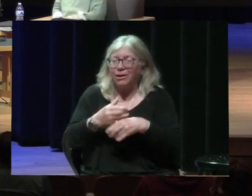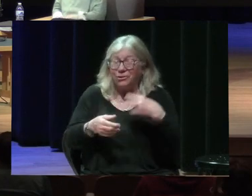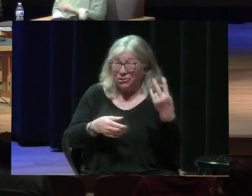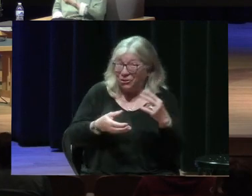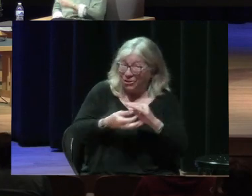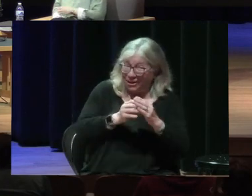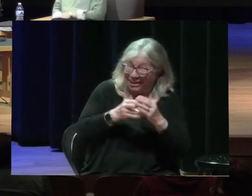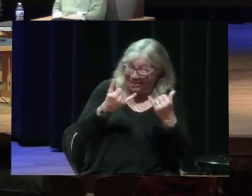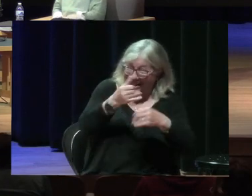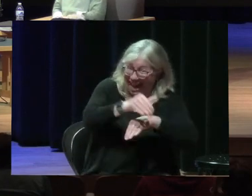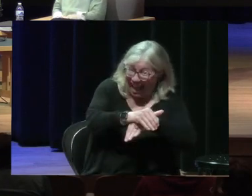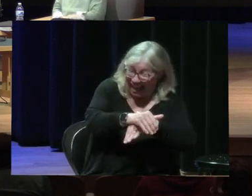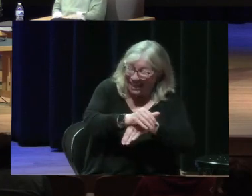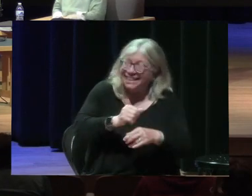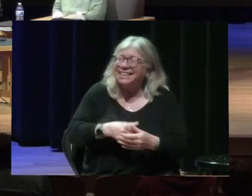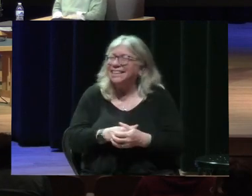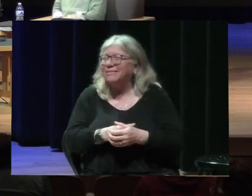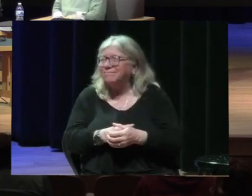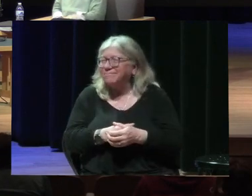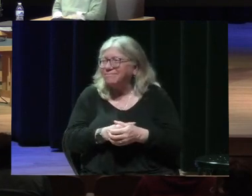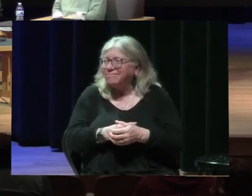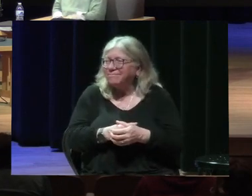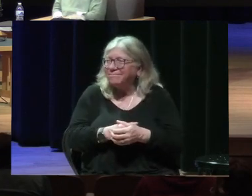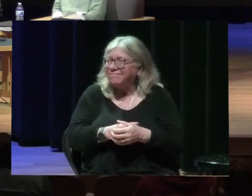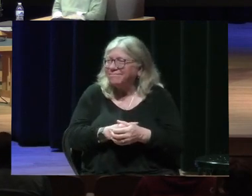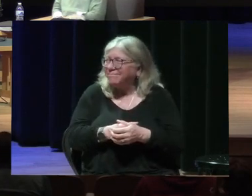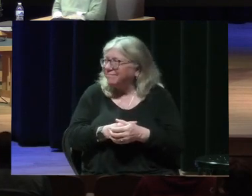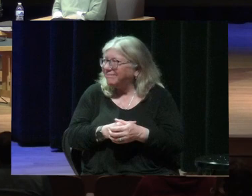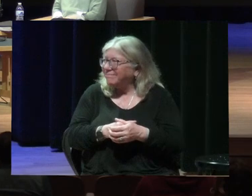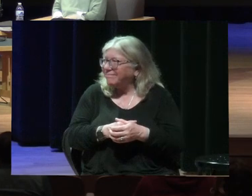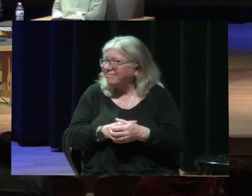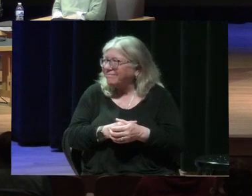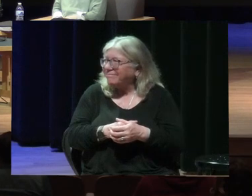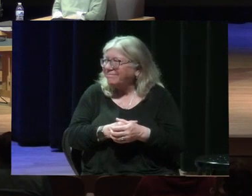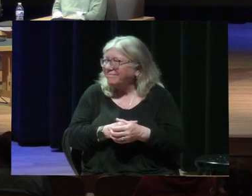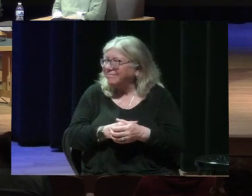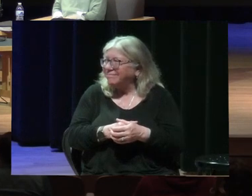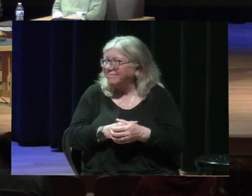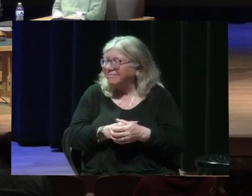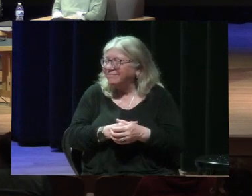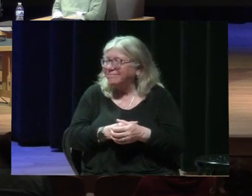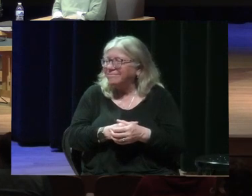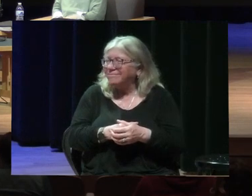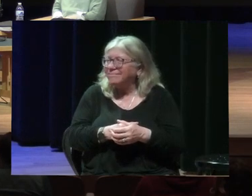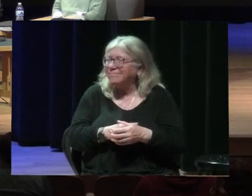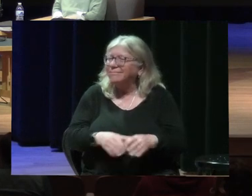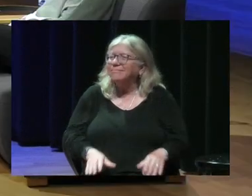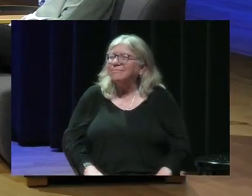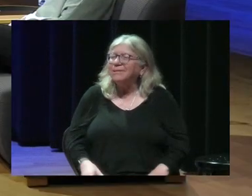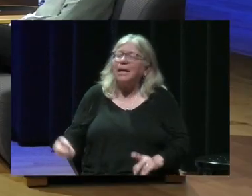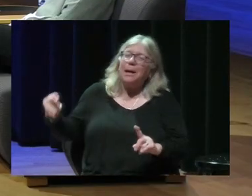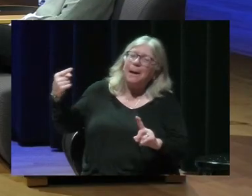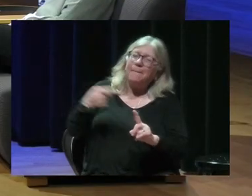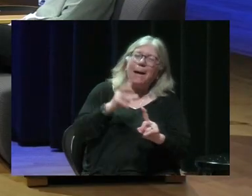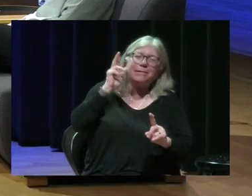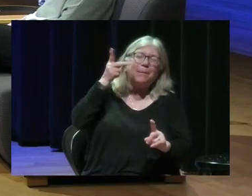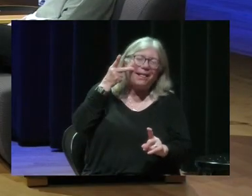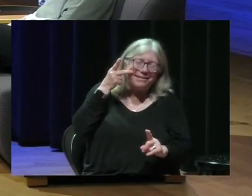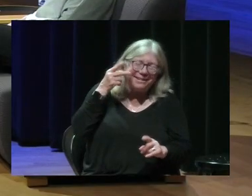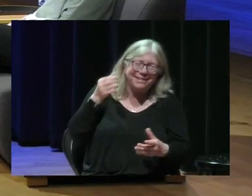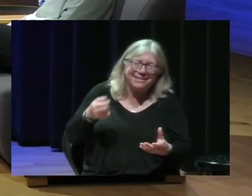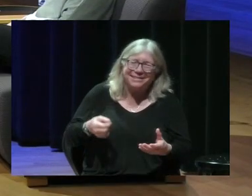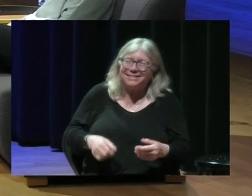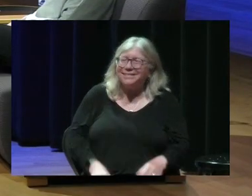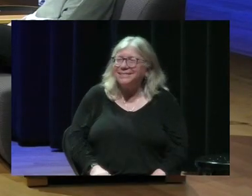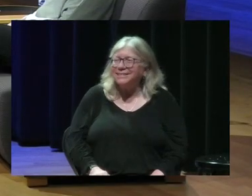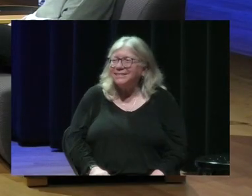today. The cookie cottage and that cookie. It's a banner day. It is. So back to politics. From cookies